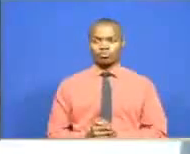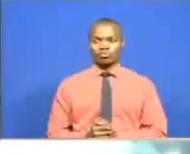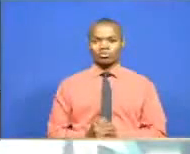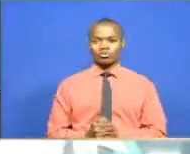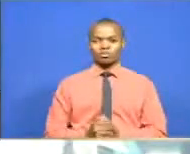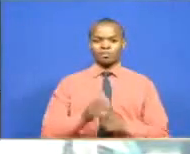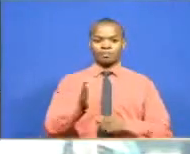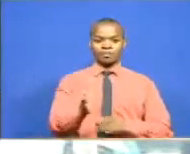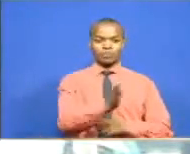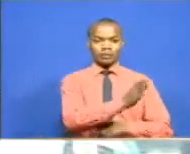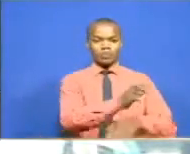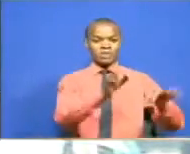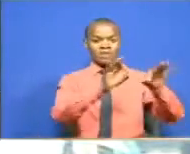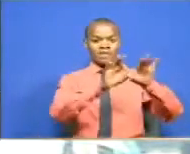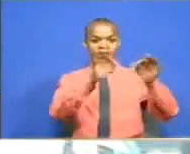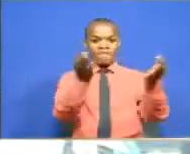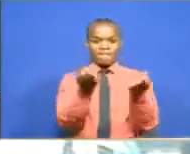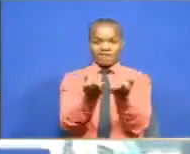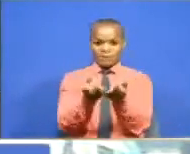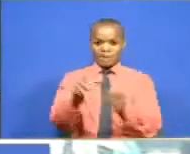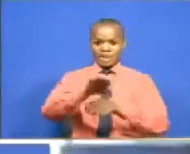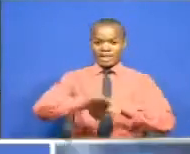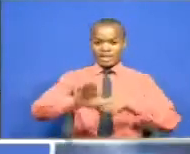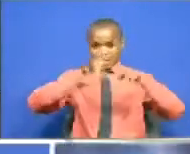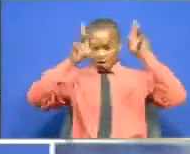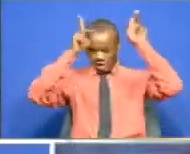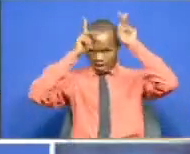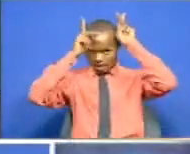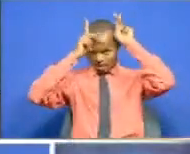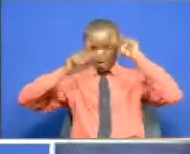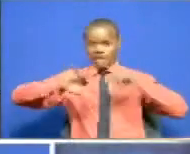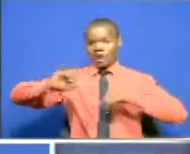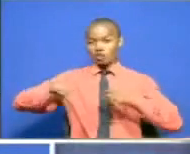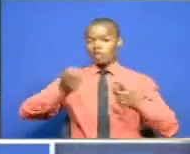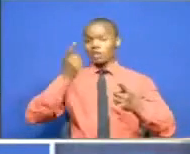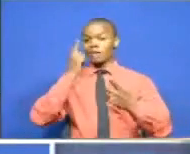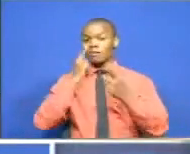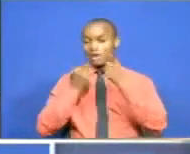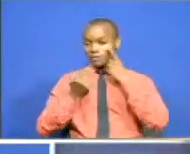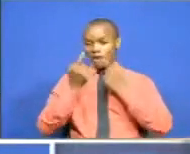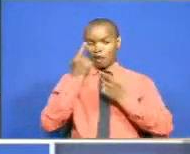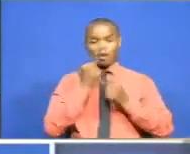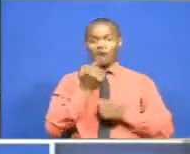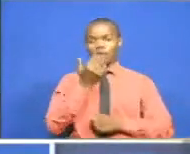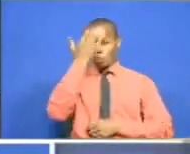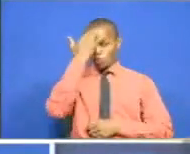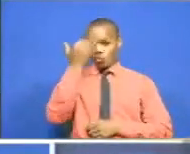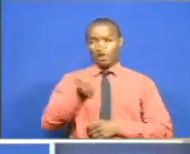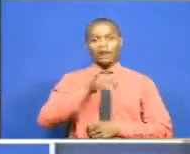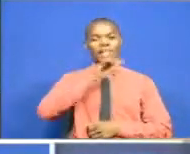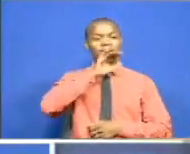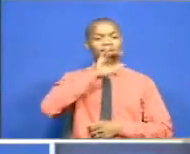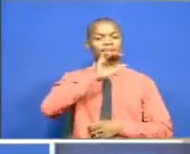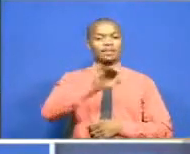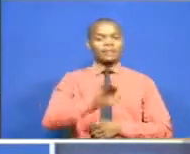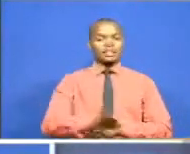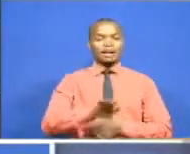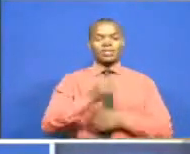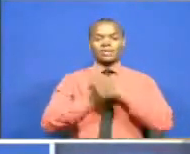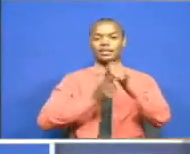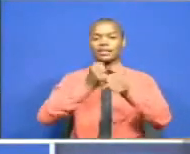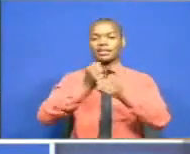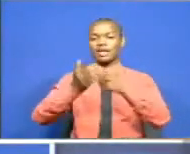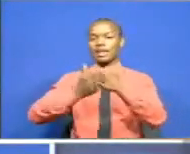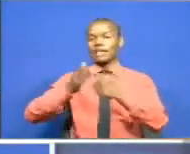And our family in Koromatangi Kakamega County is in mourning following the death of their 9-year-old son during an alleged circumcision.